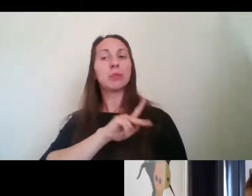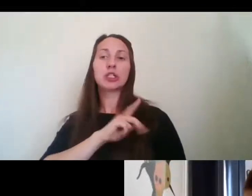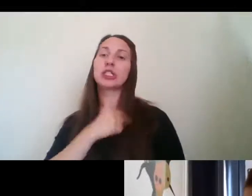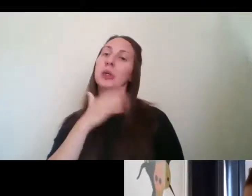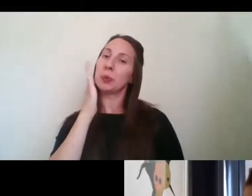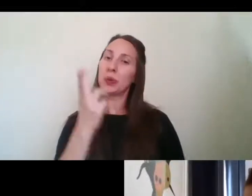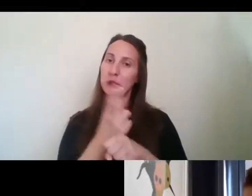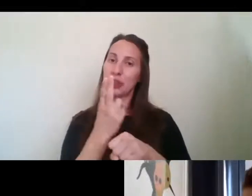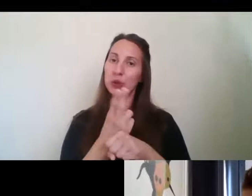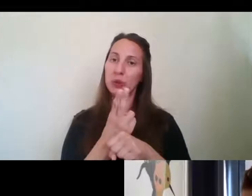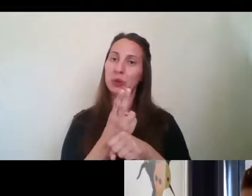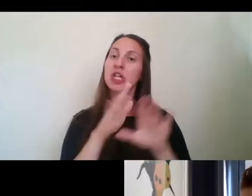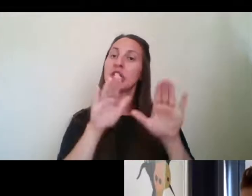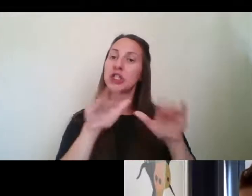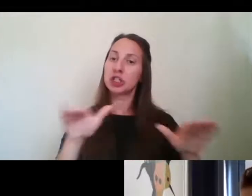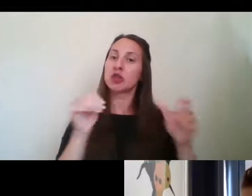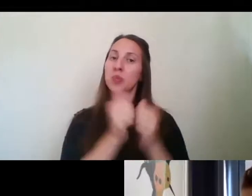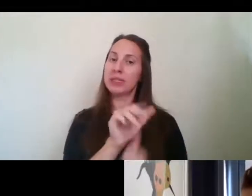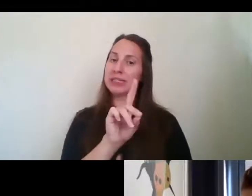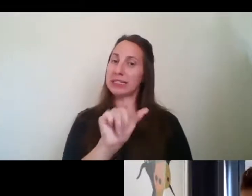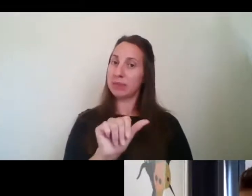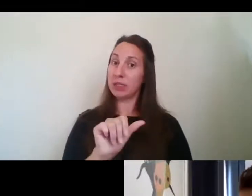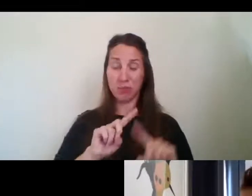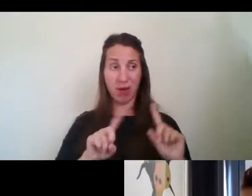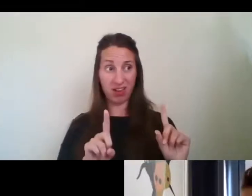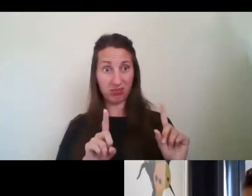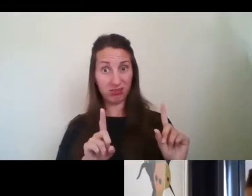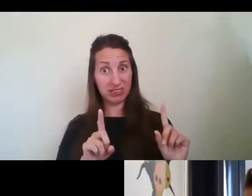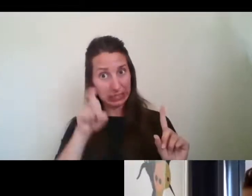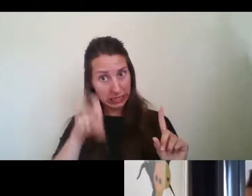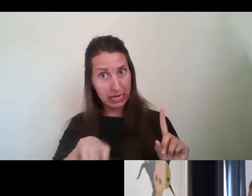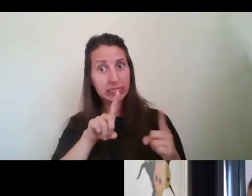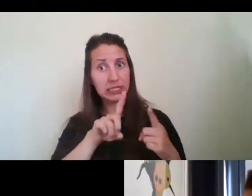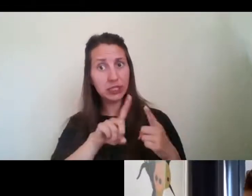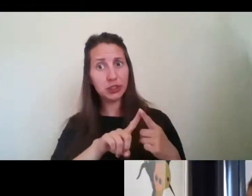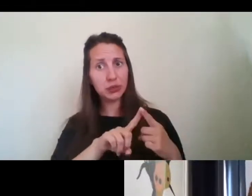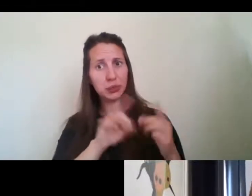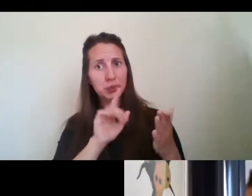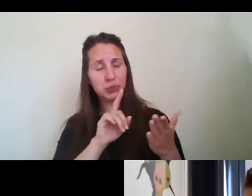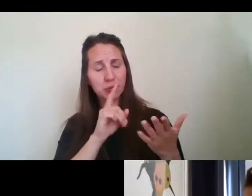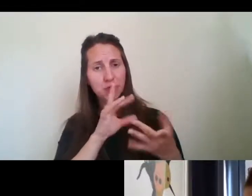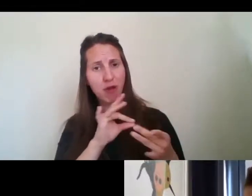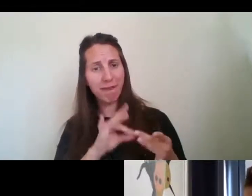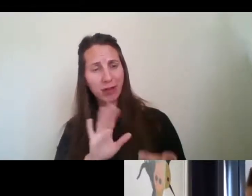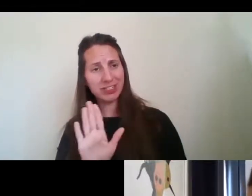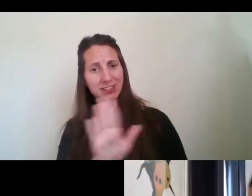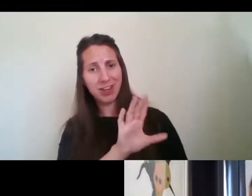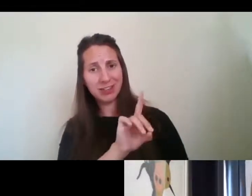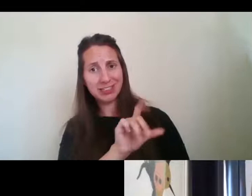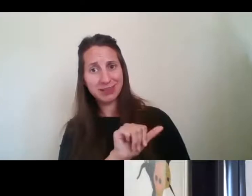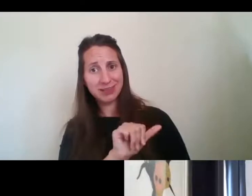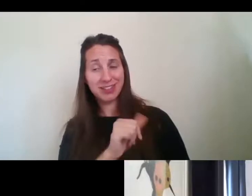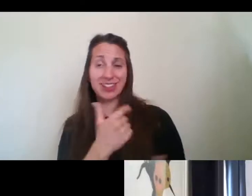reference their disability. In general, I don't know if I would, I might just try to avoid that conversation entirely a little